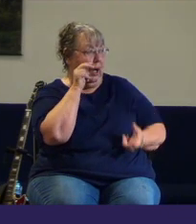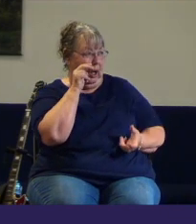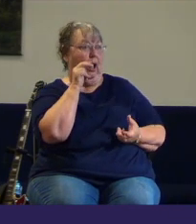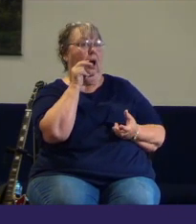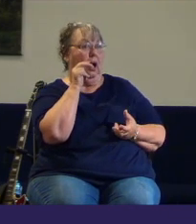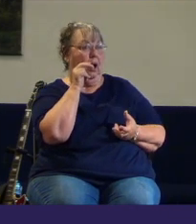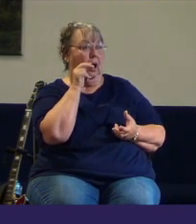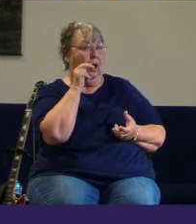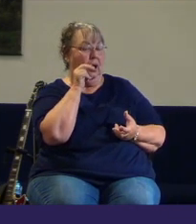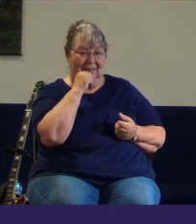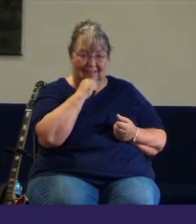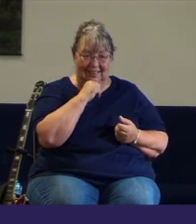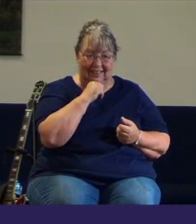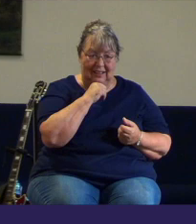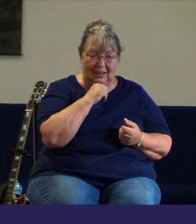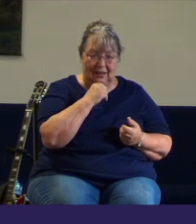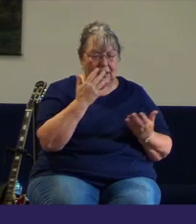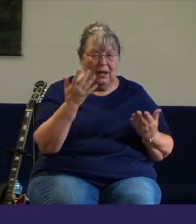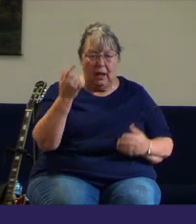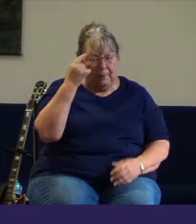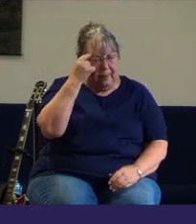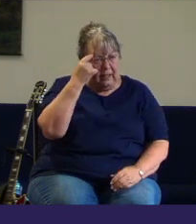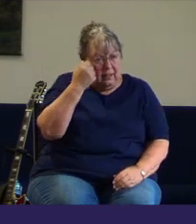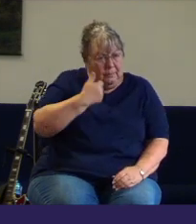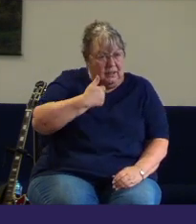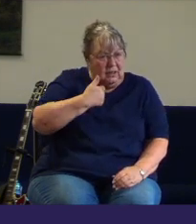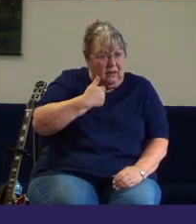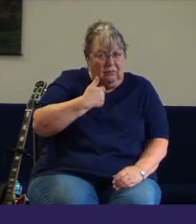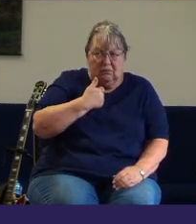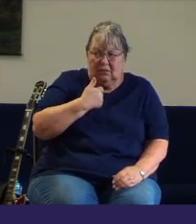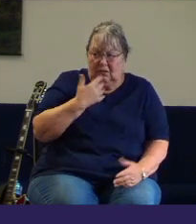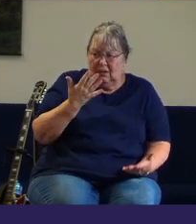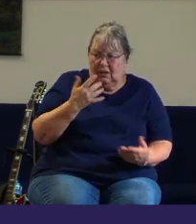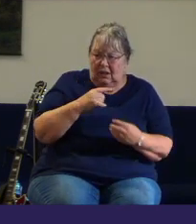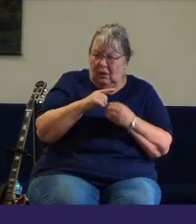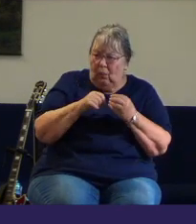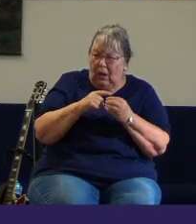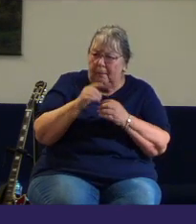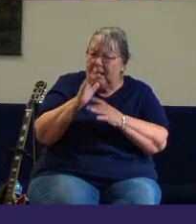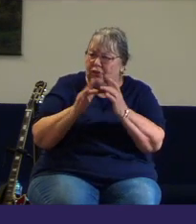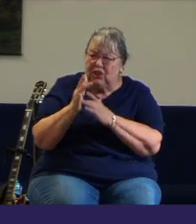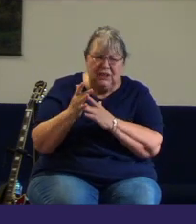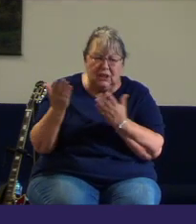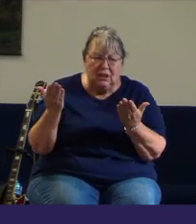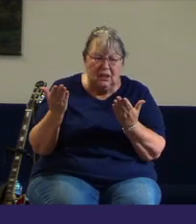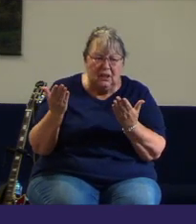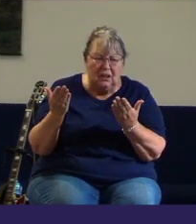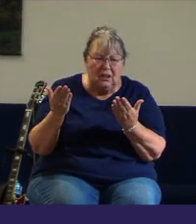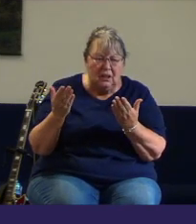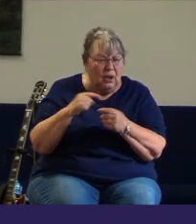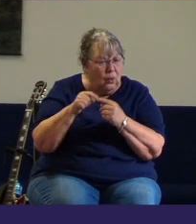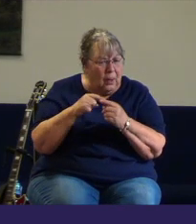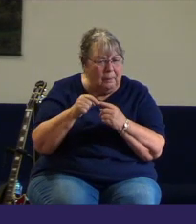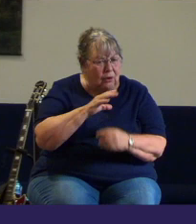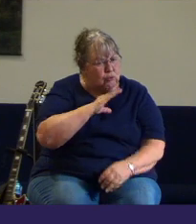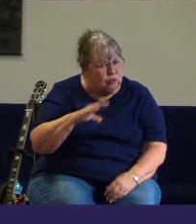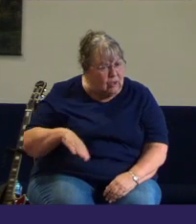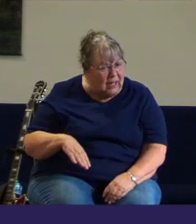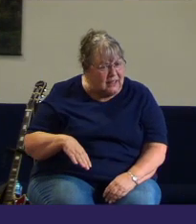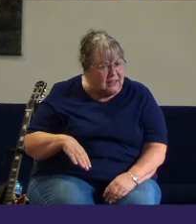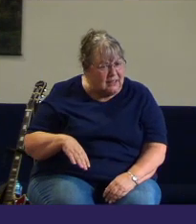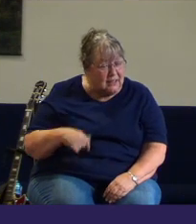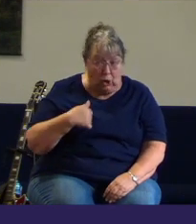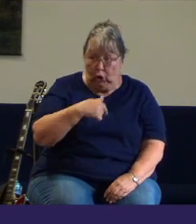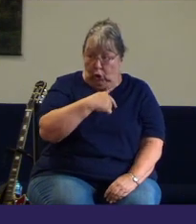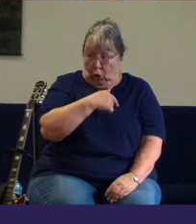mind was, what about Jesus? Right? What about Christ? What about him? Do we